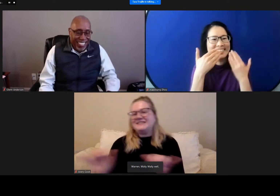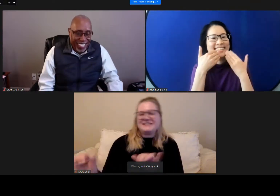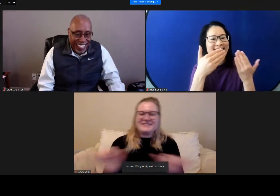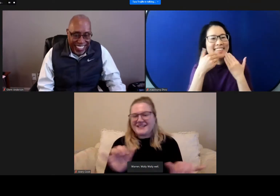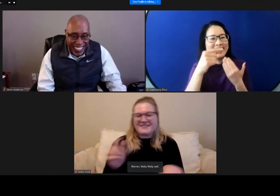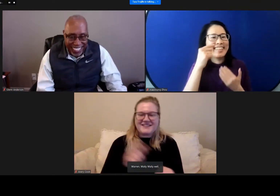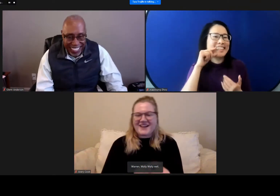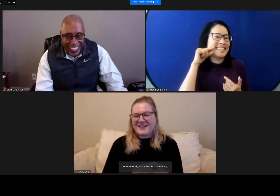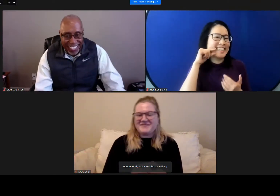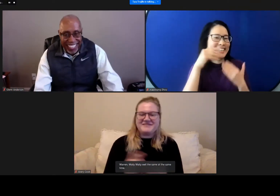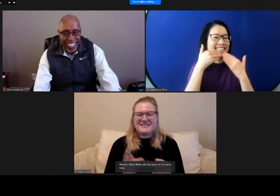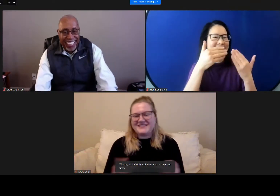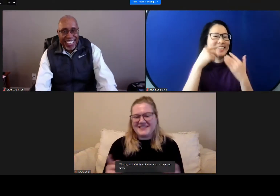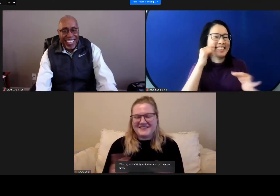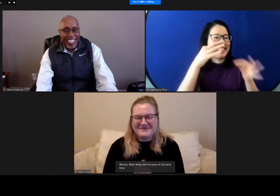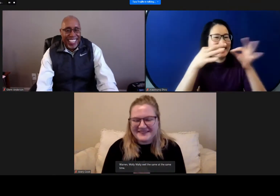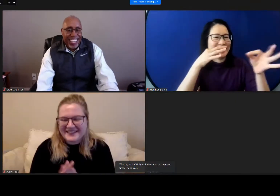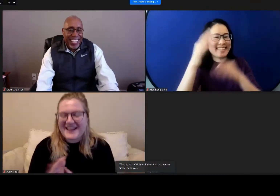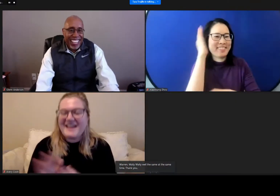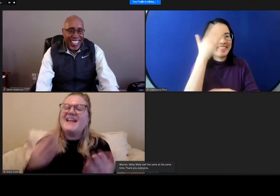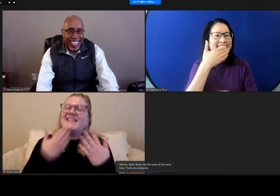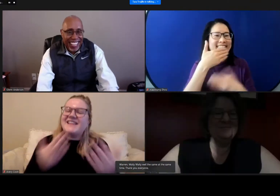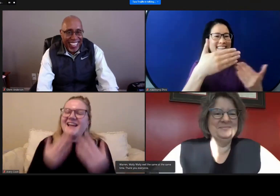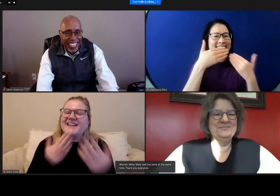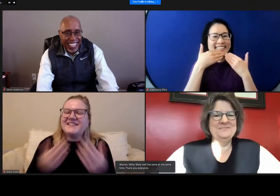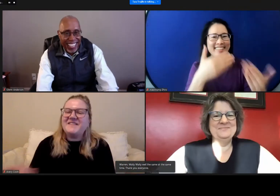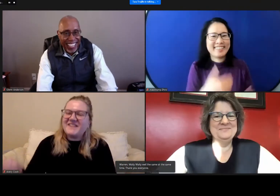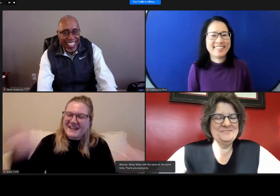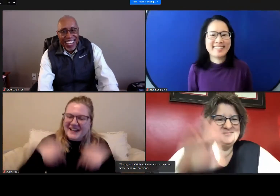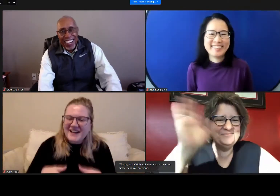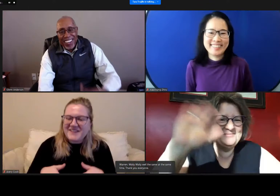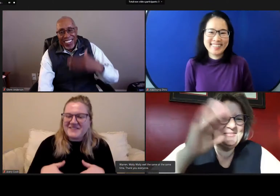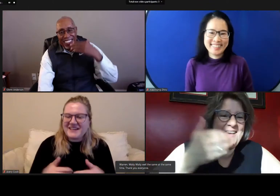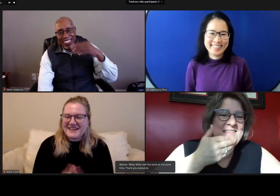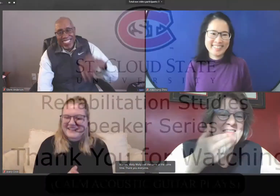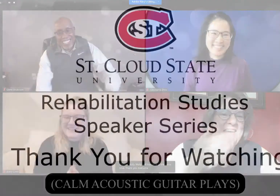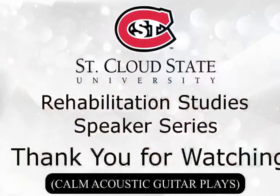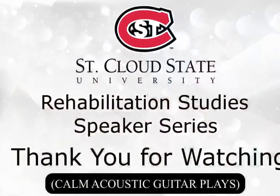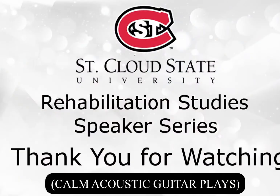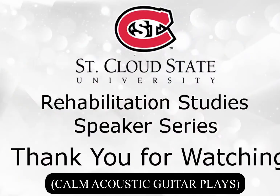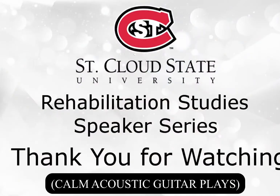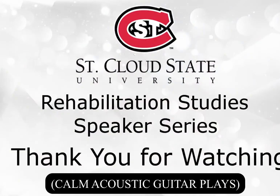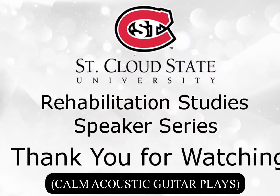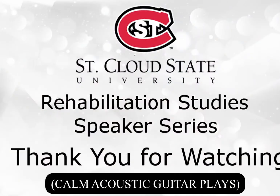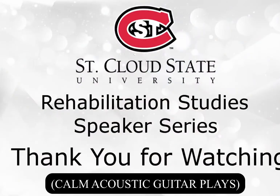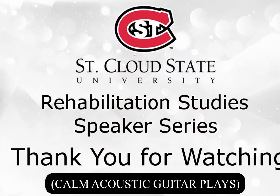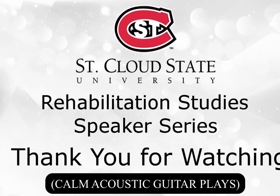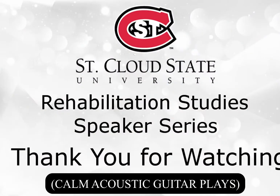Same place, same time. Thank you, everyone. And